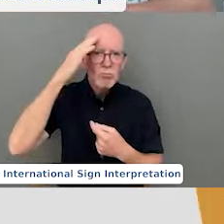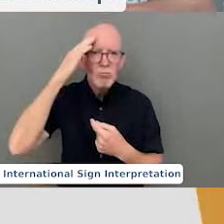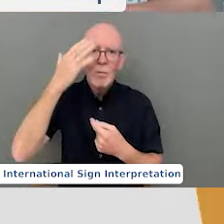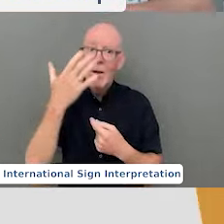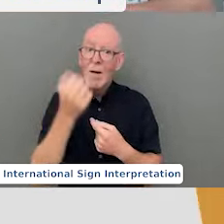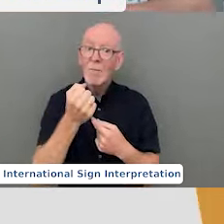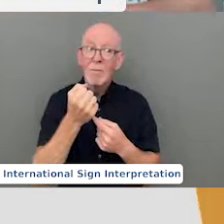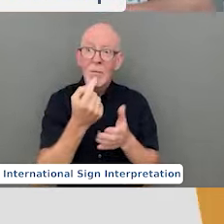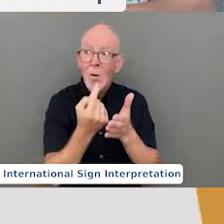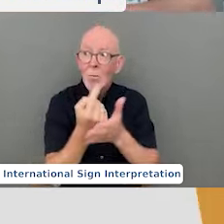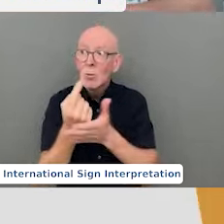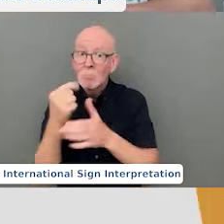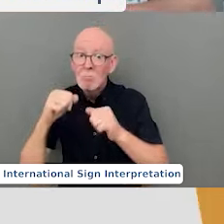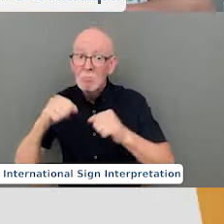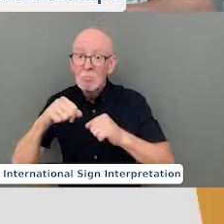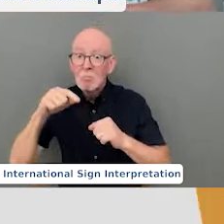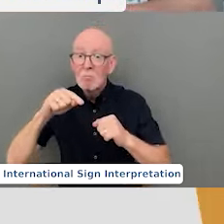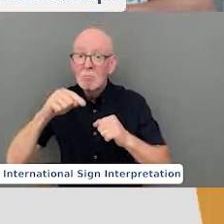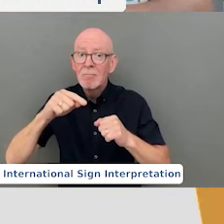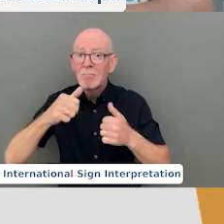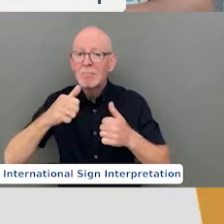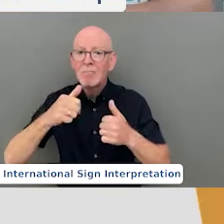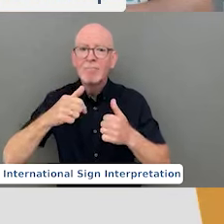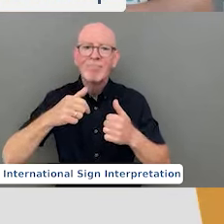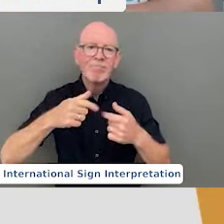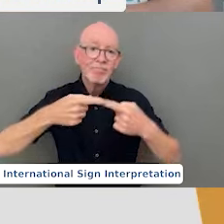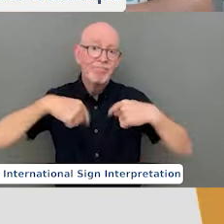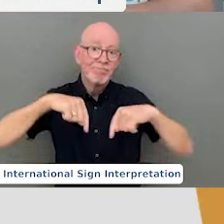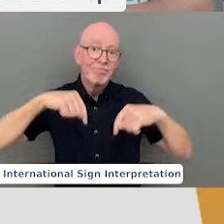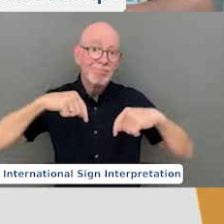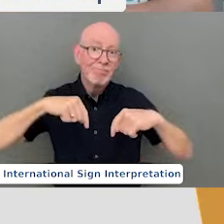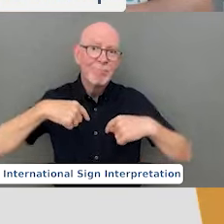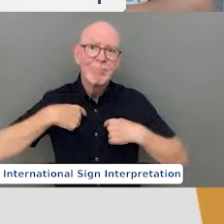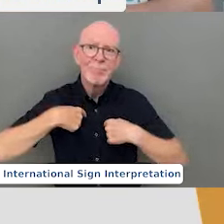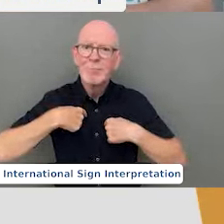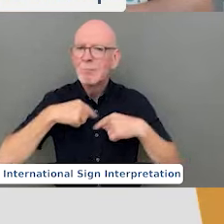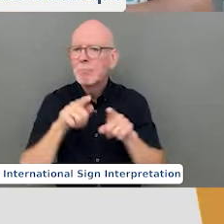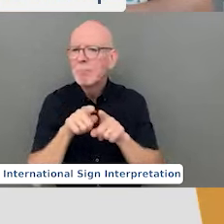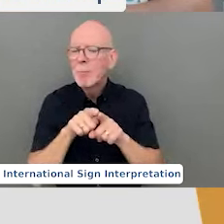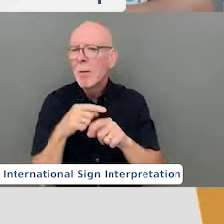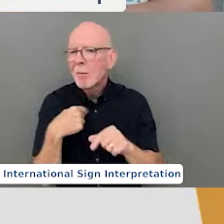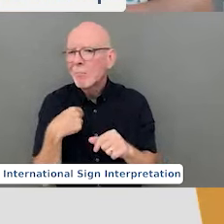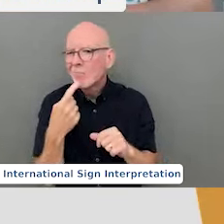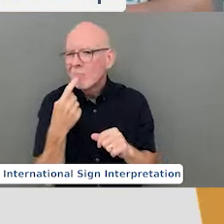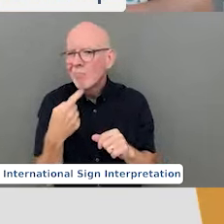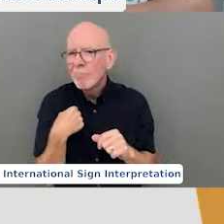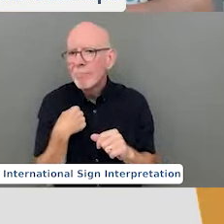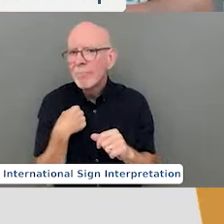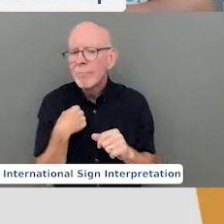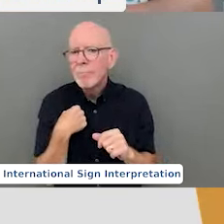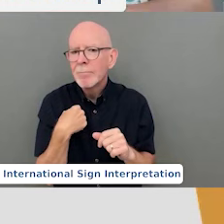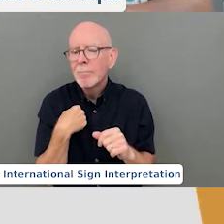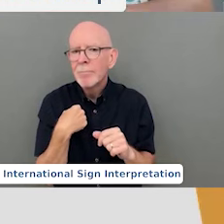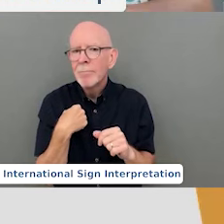In terms of the barriers, gaps, and opportunities, as we all know, despite the barriers,